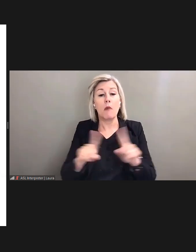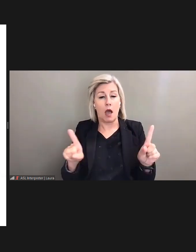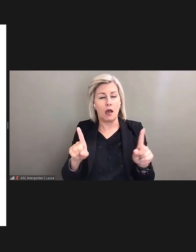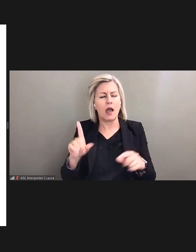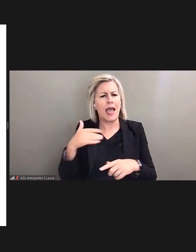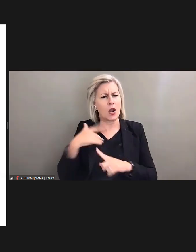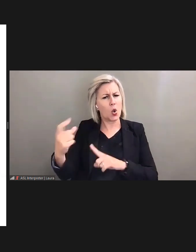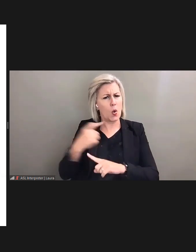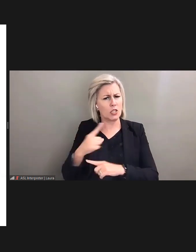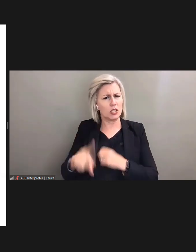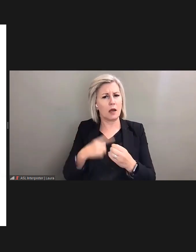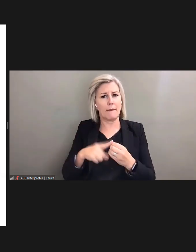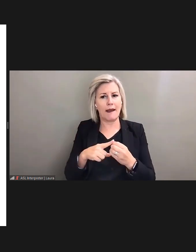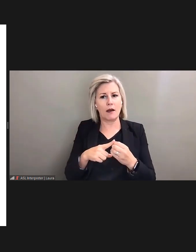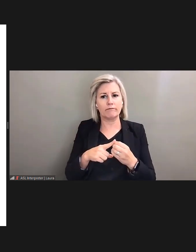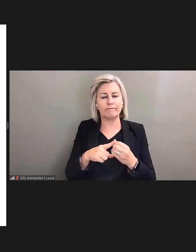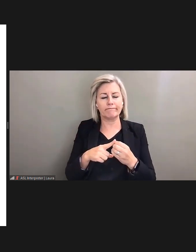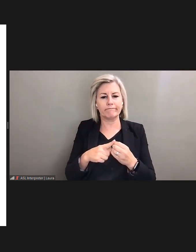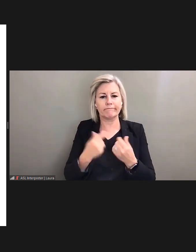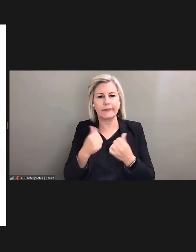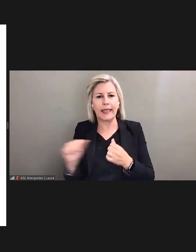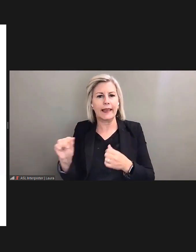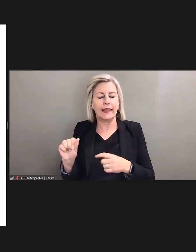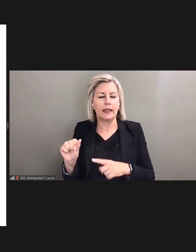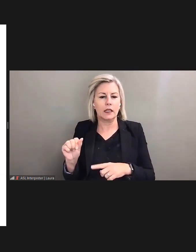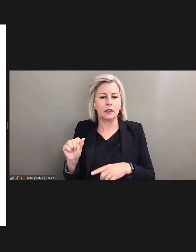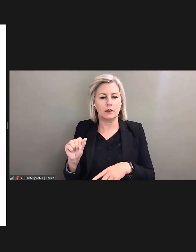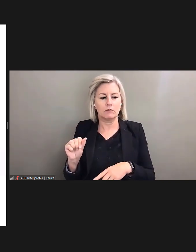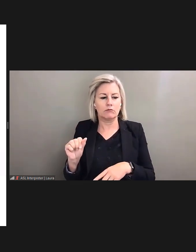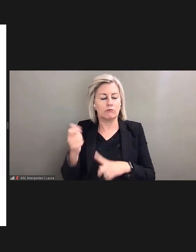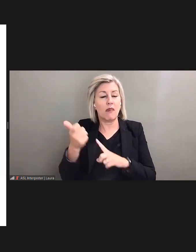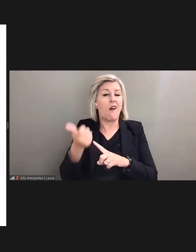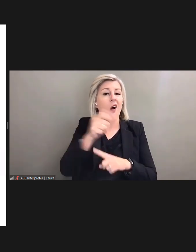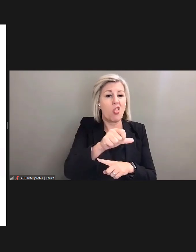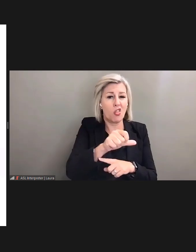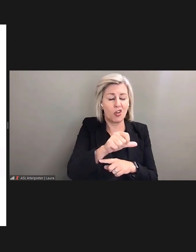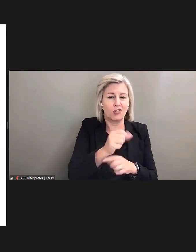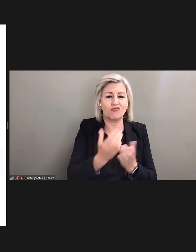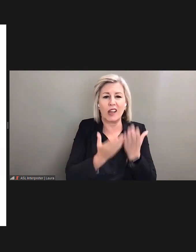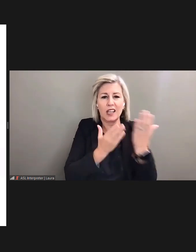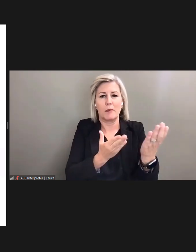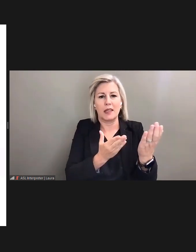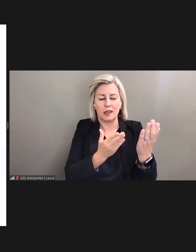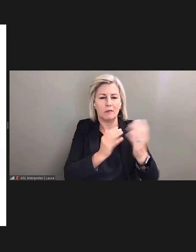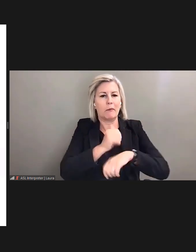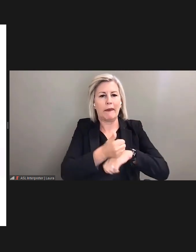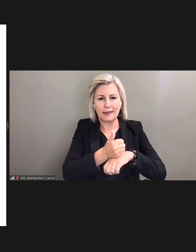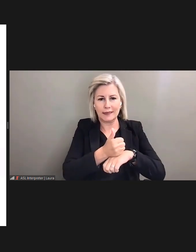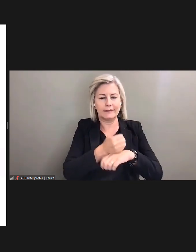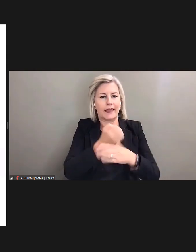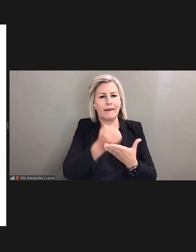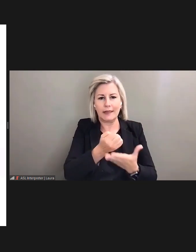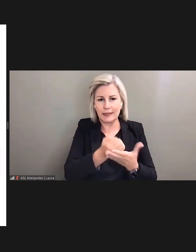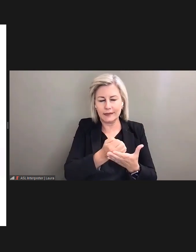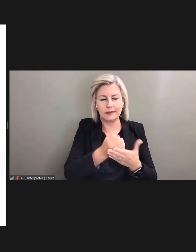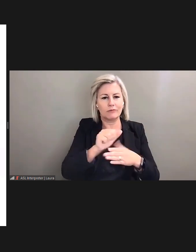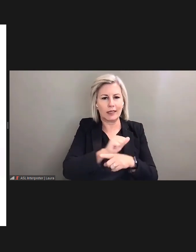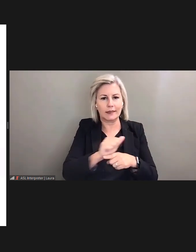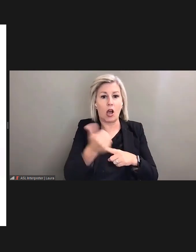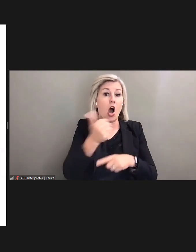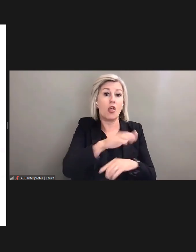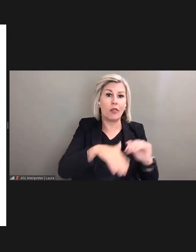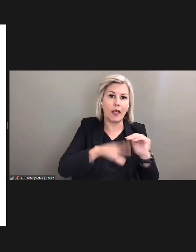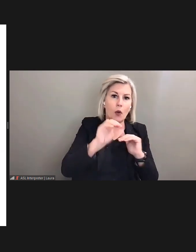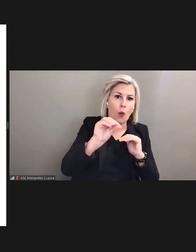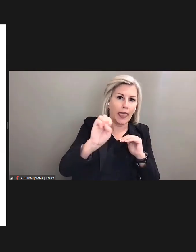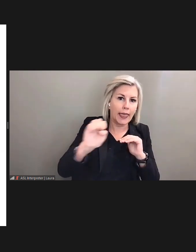question about whether there are any other recommended evidence-based practices other than